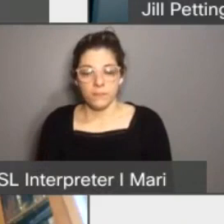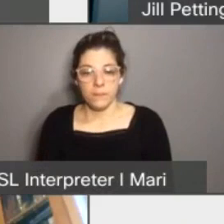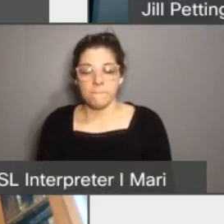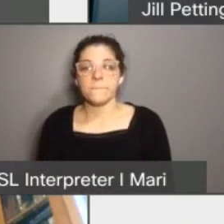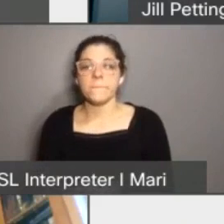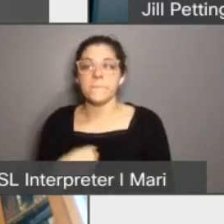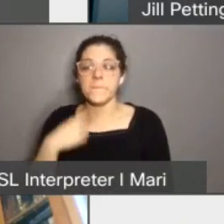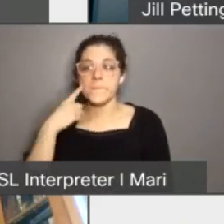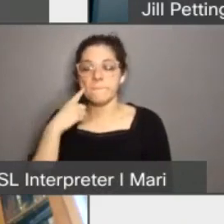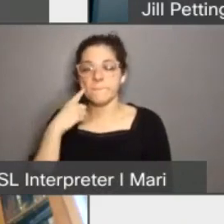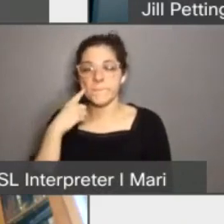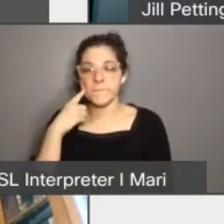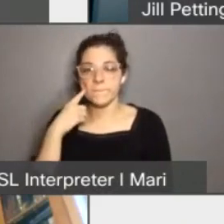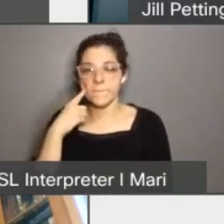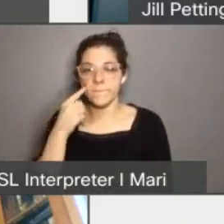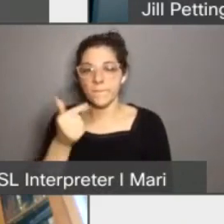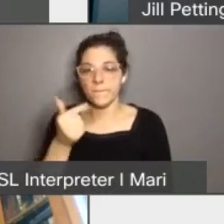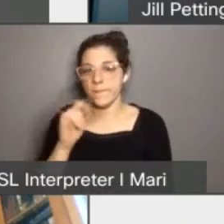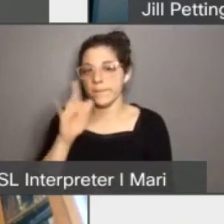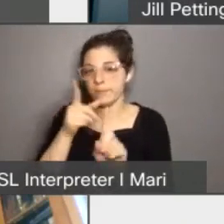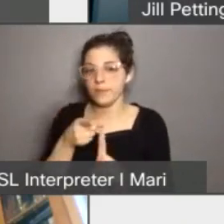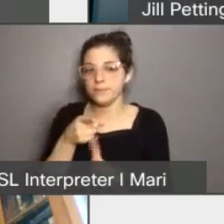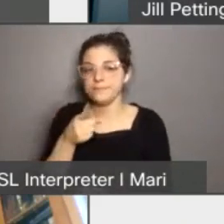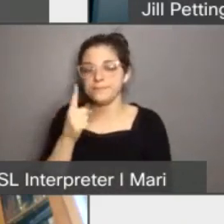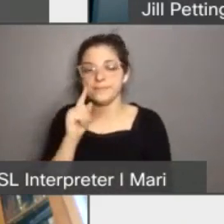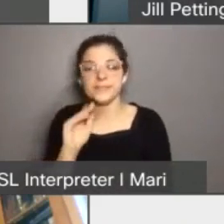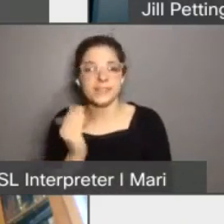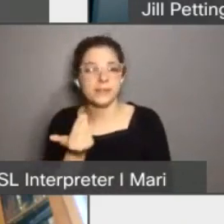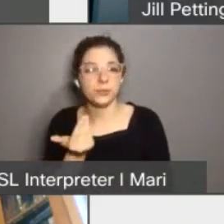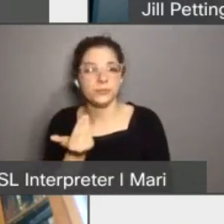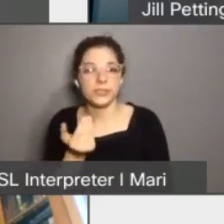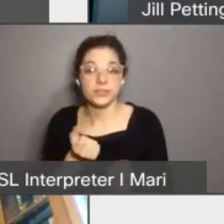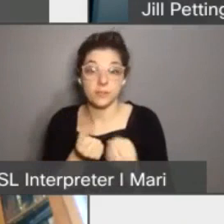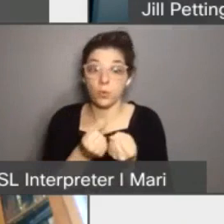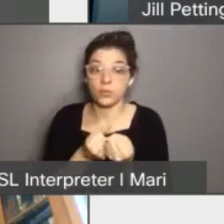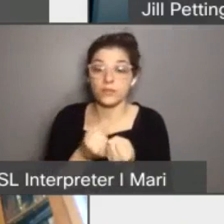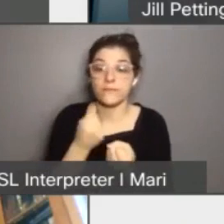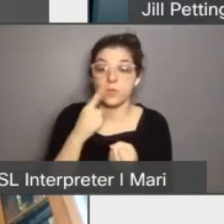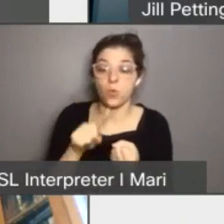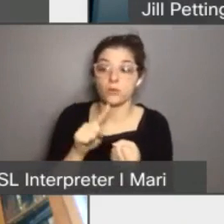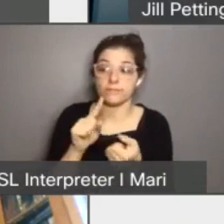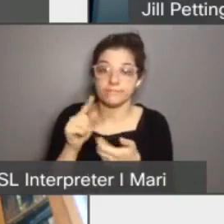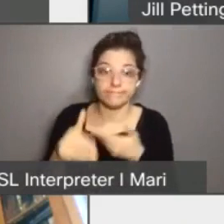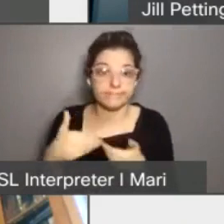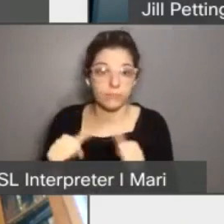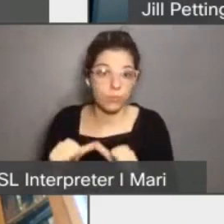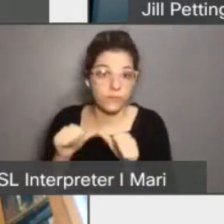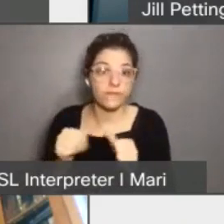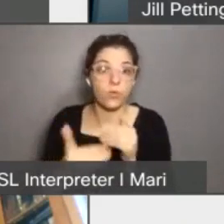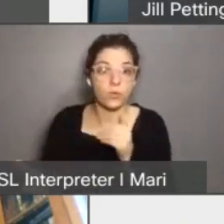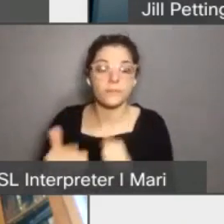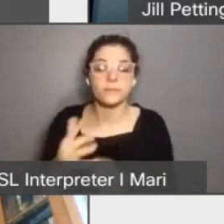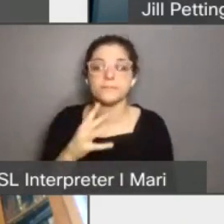So I think, Greg, to your point, I think there seems to be support for moving this forward,